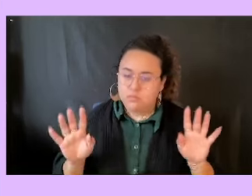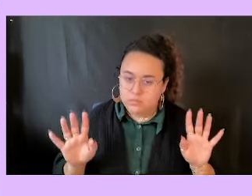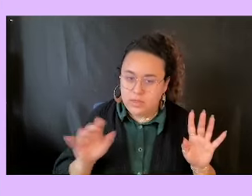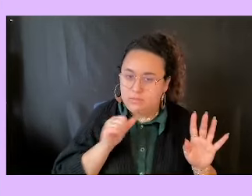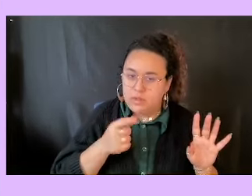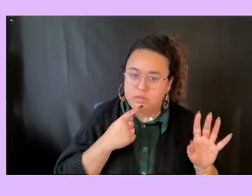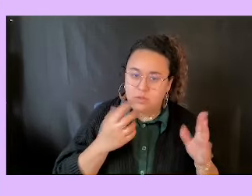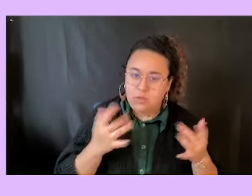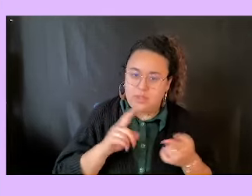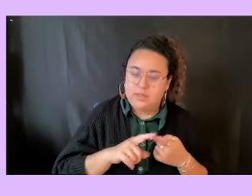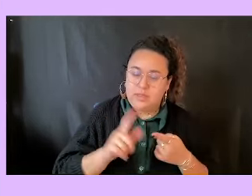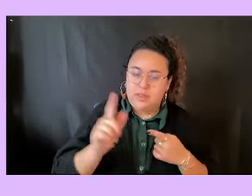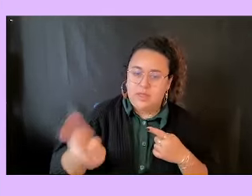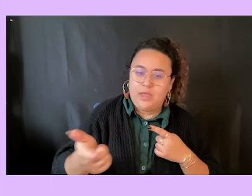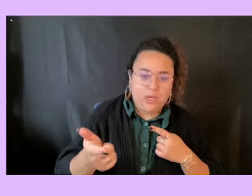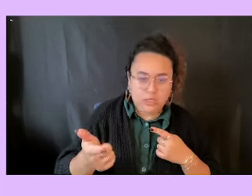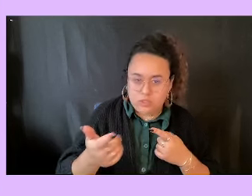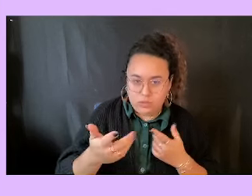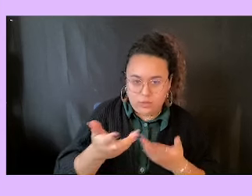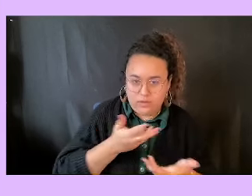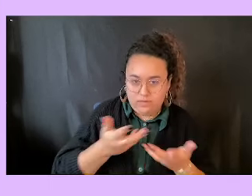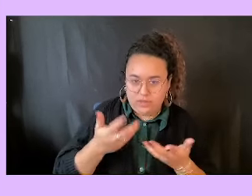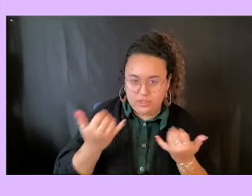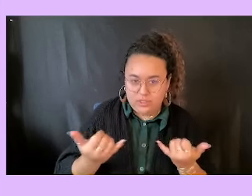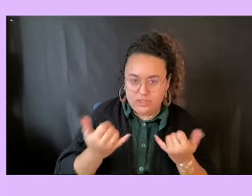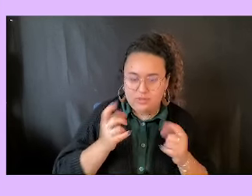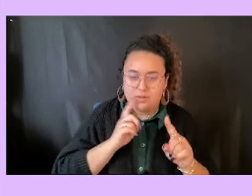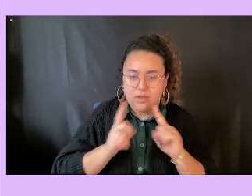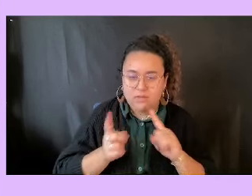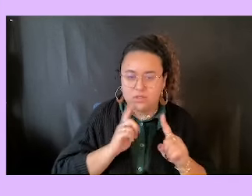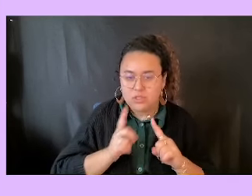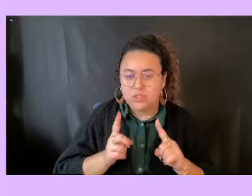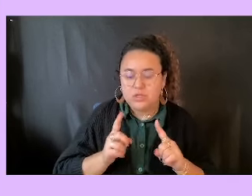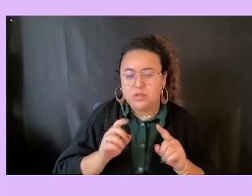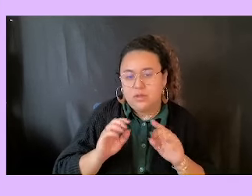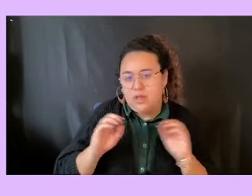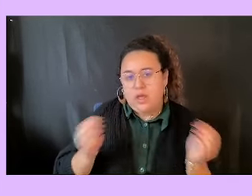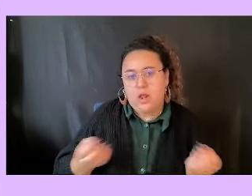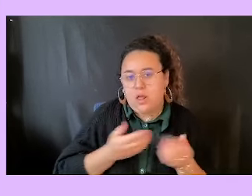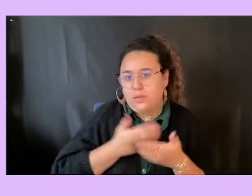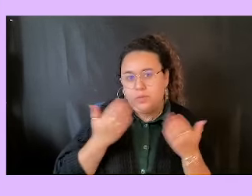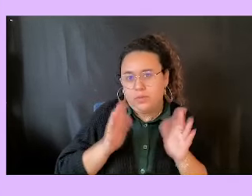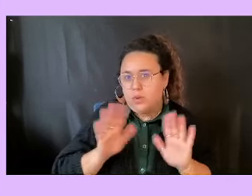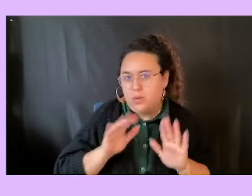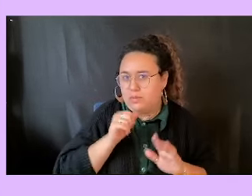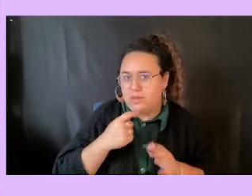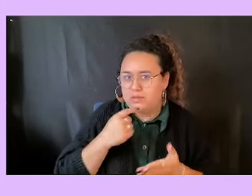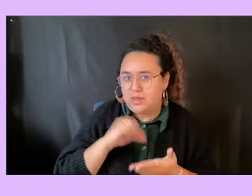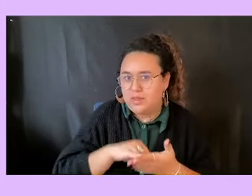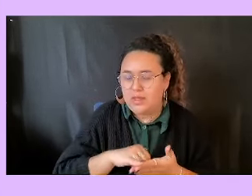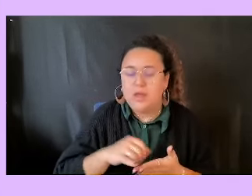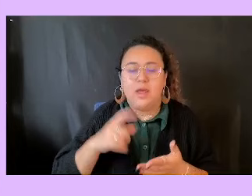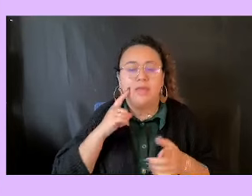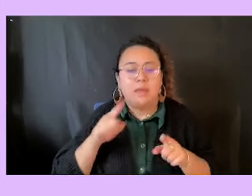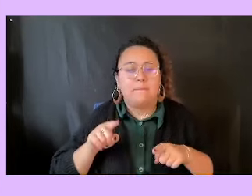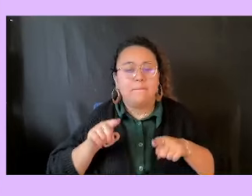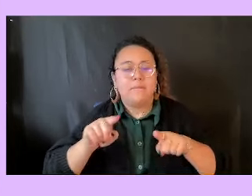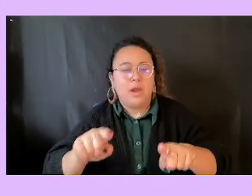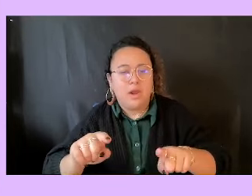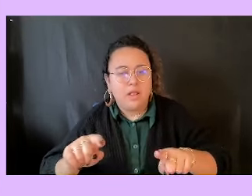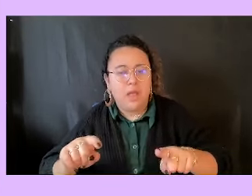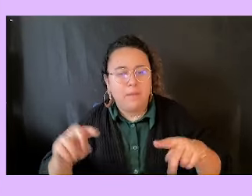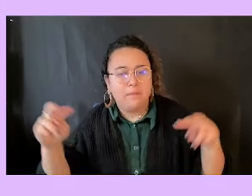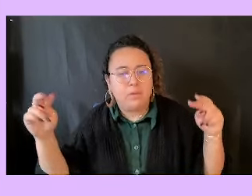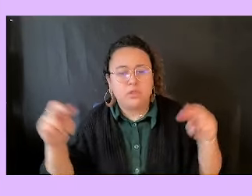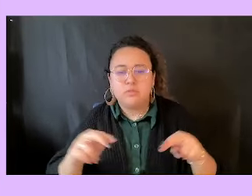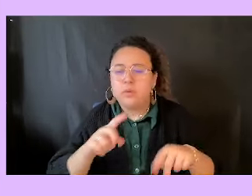until that happens to engage in this conversation at all, but I do think it's a parallel lens that can't be lost